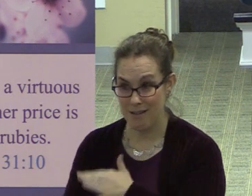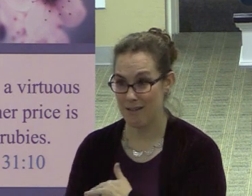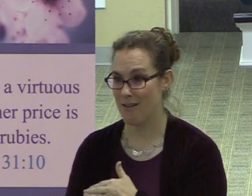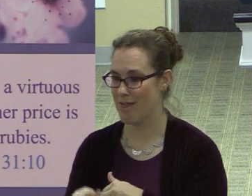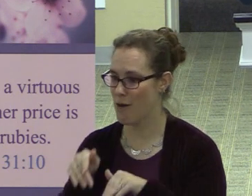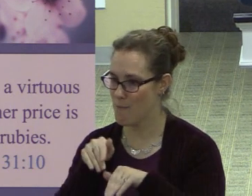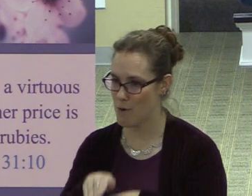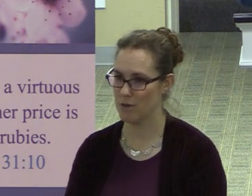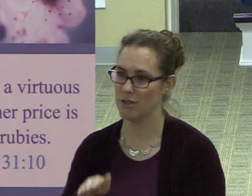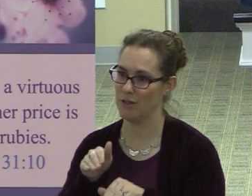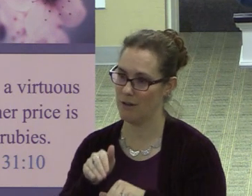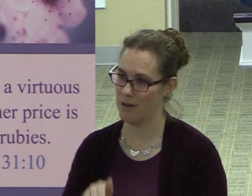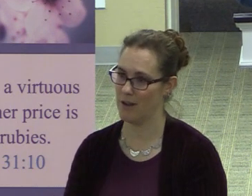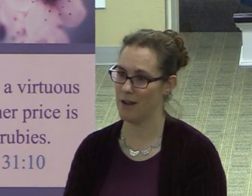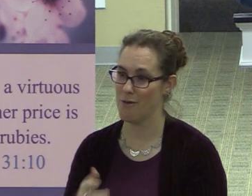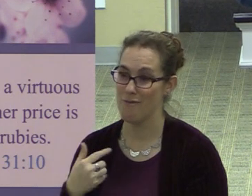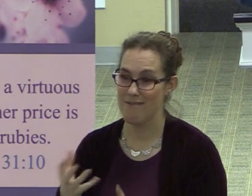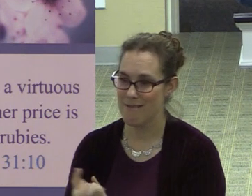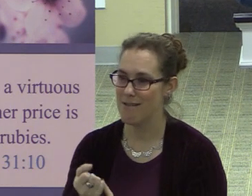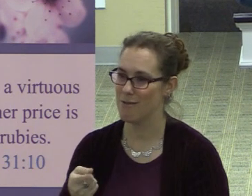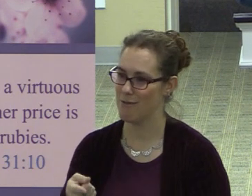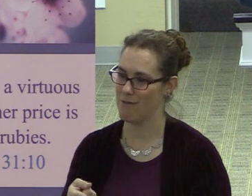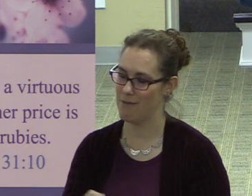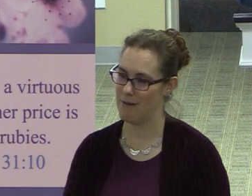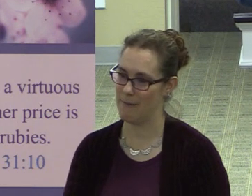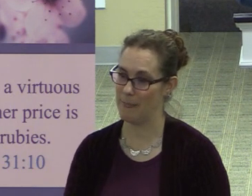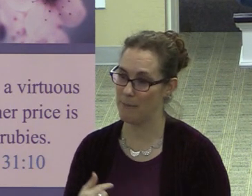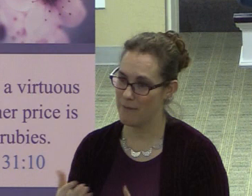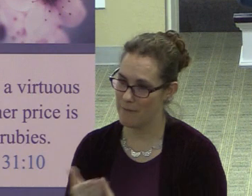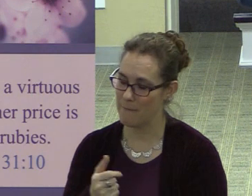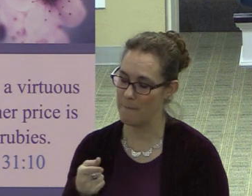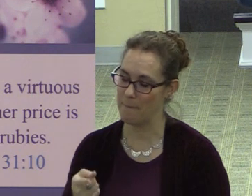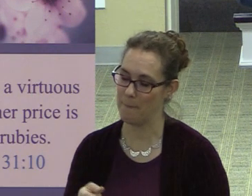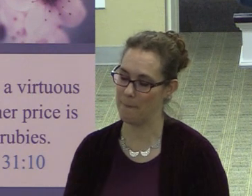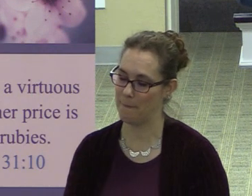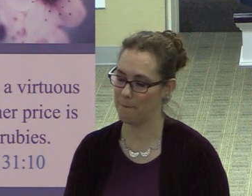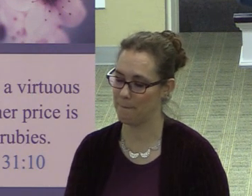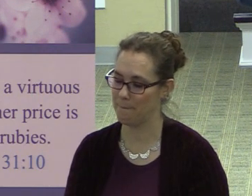marching. We got you. We got you.